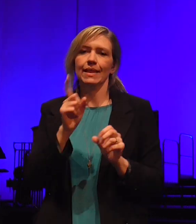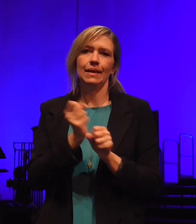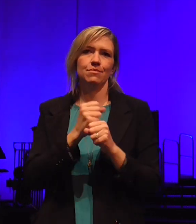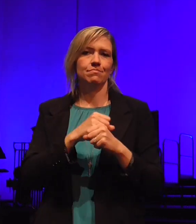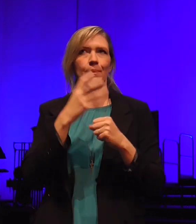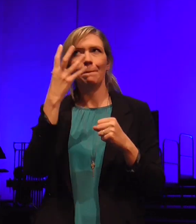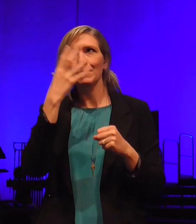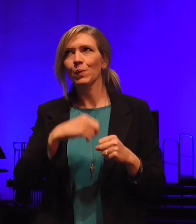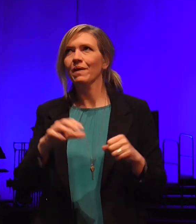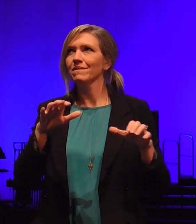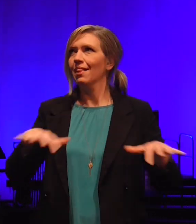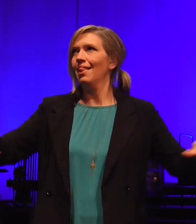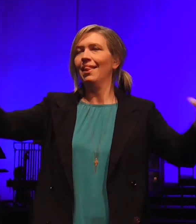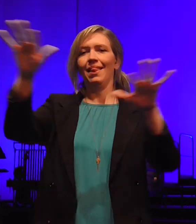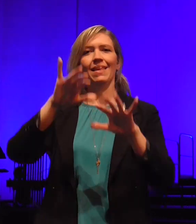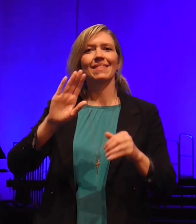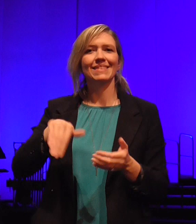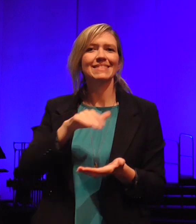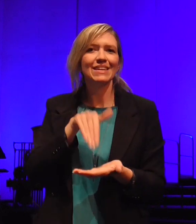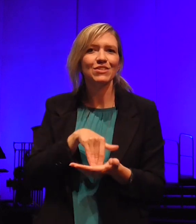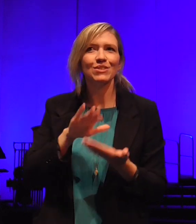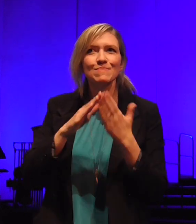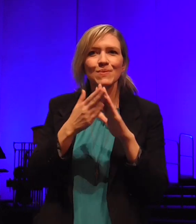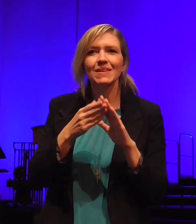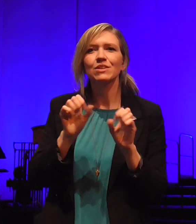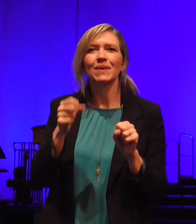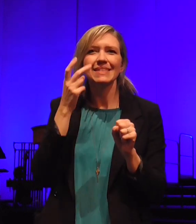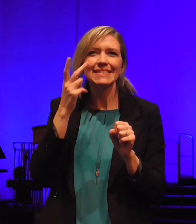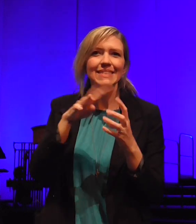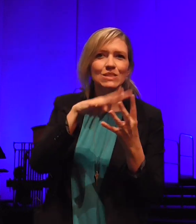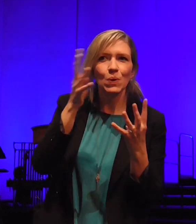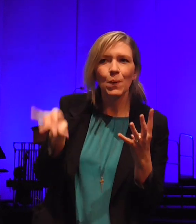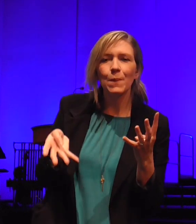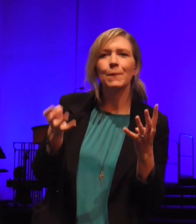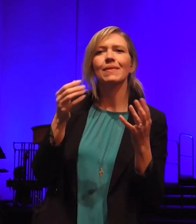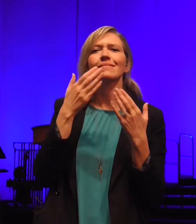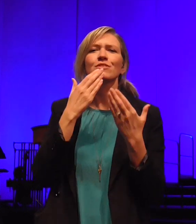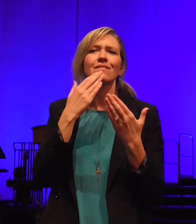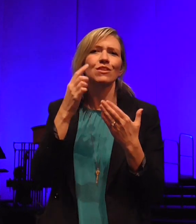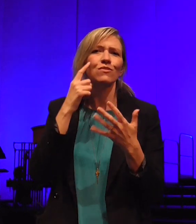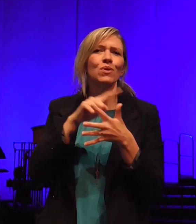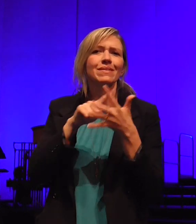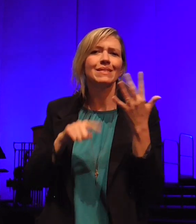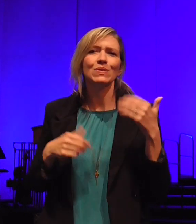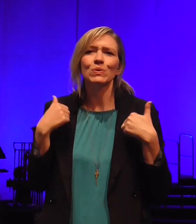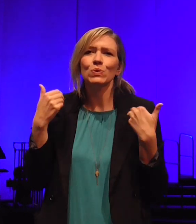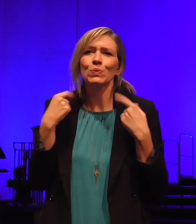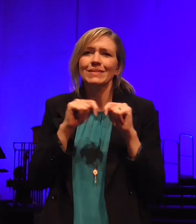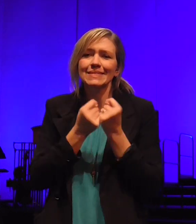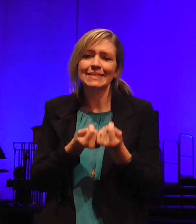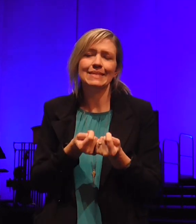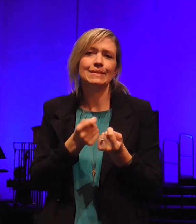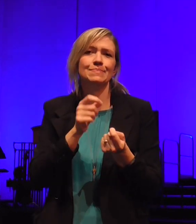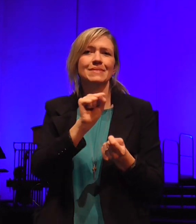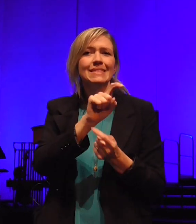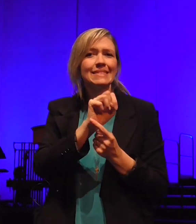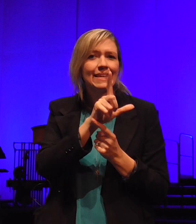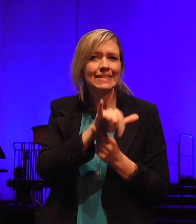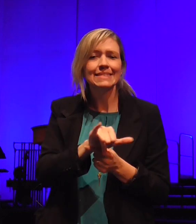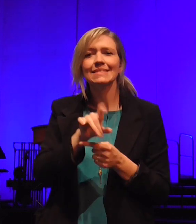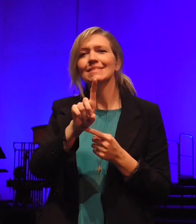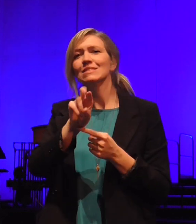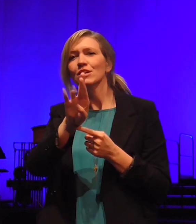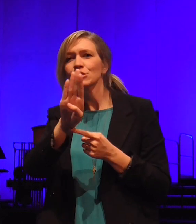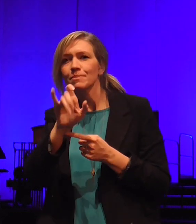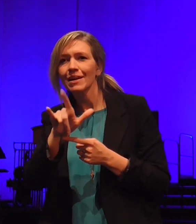remnants of the Dome Zone in the community center. And just so grateful for Stacy Butters, Salwa, and our incredible youth team, Dr. Barry over